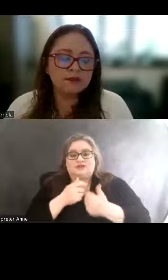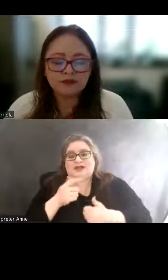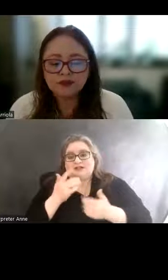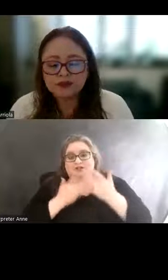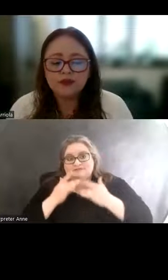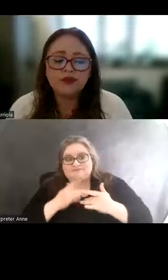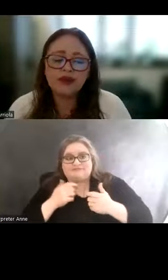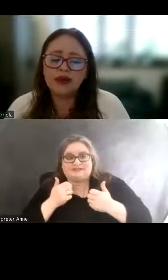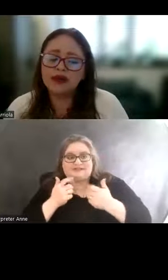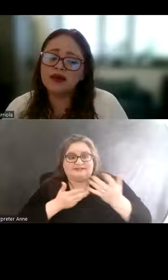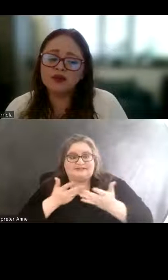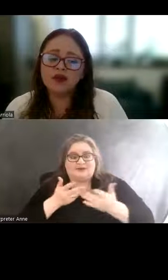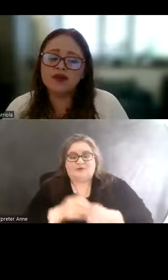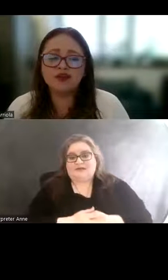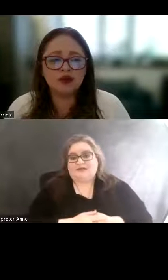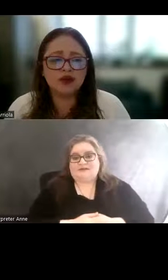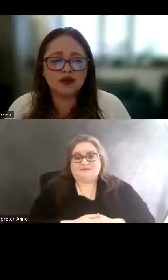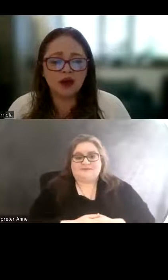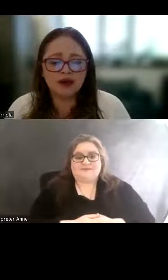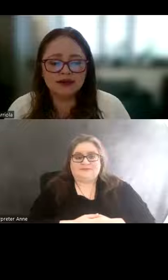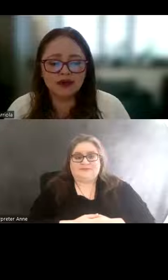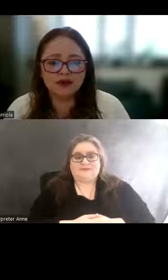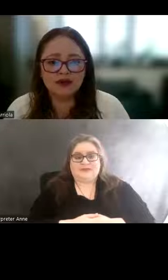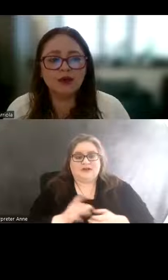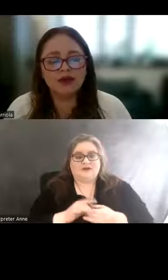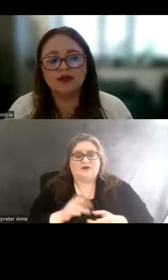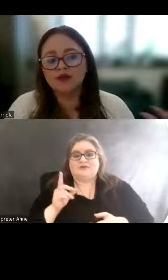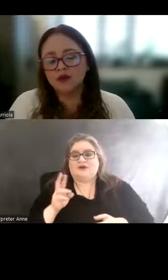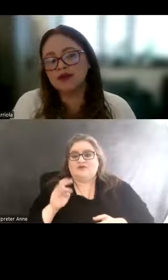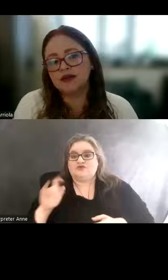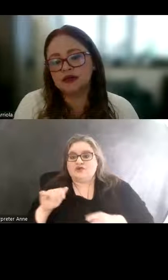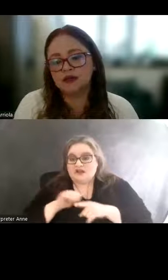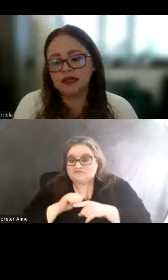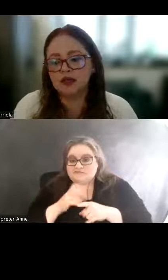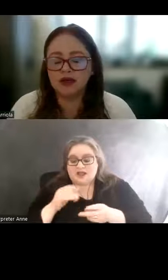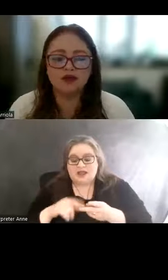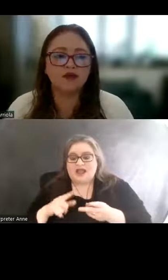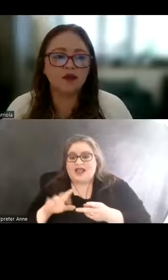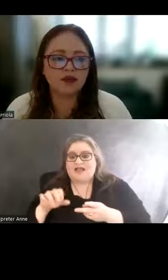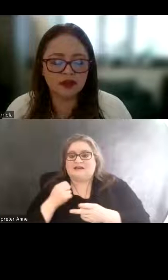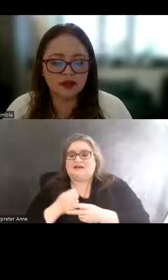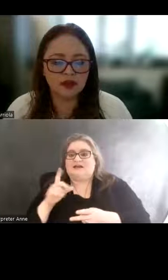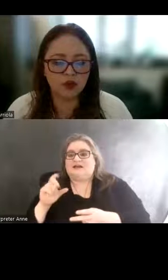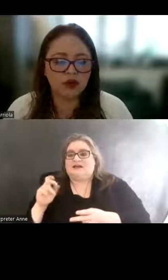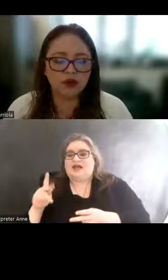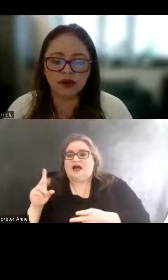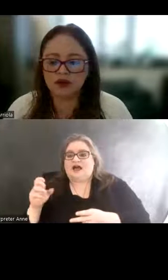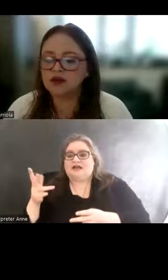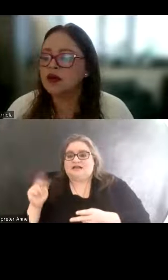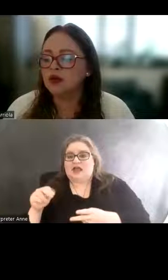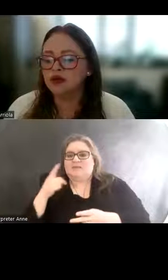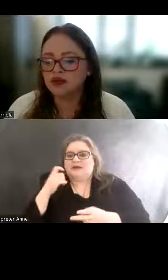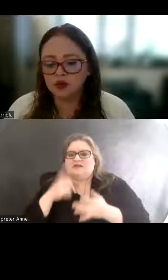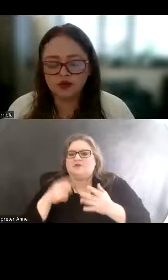with. And as well as like drills and lockdowns, right? Because of what we're seeing in media, because of what we're seeing in the world around